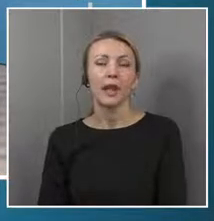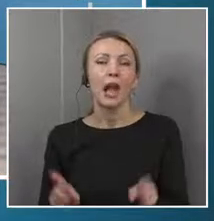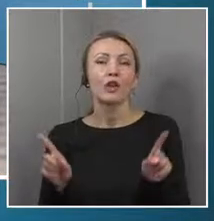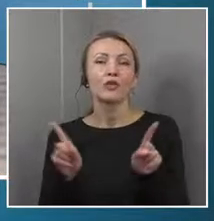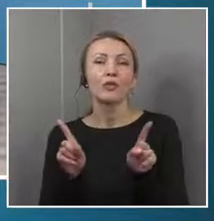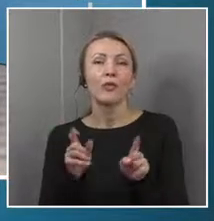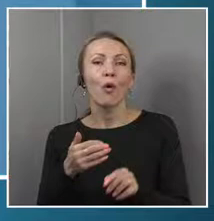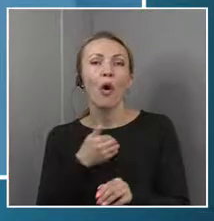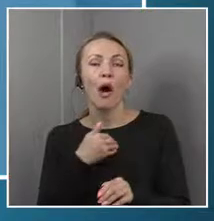Why do they do this?